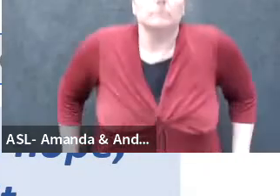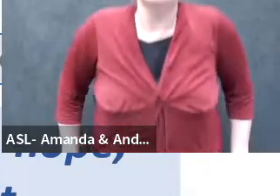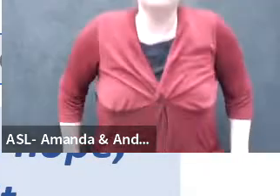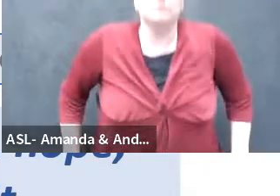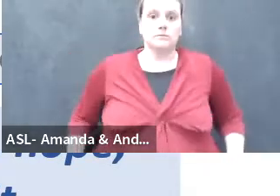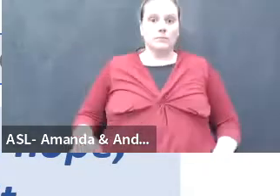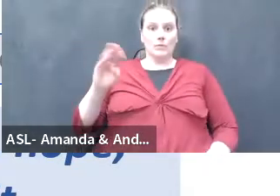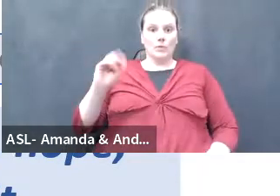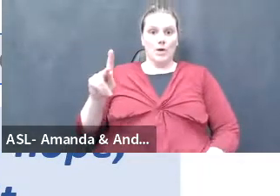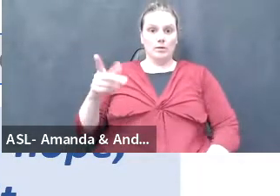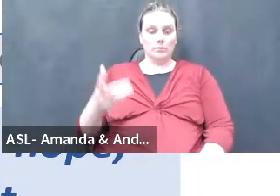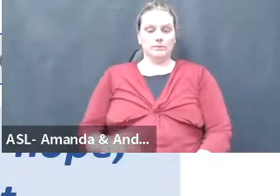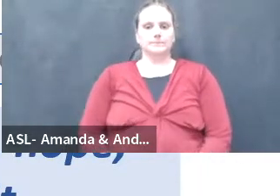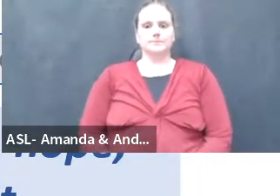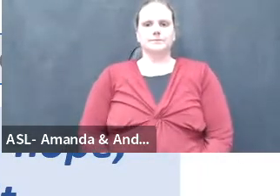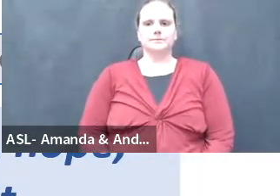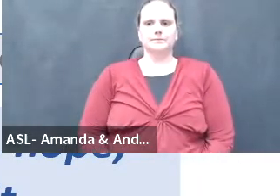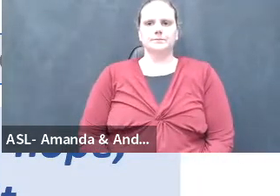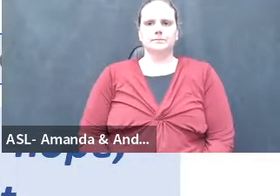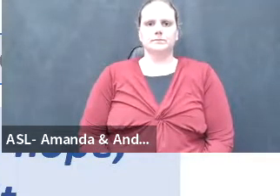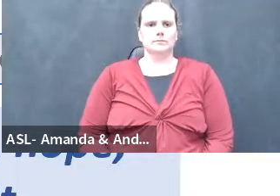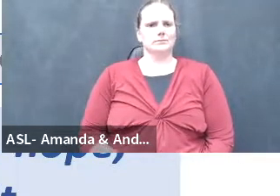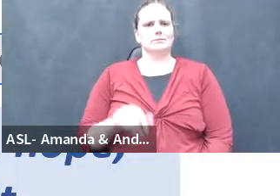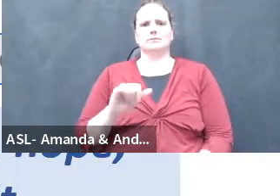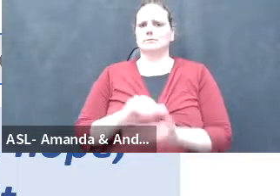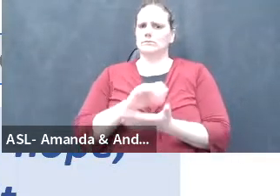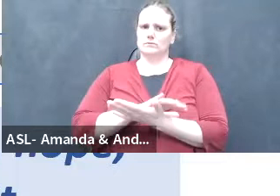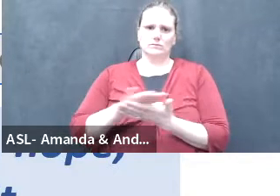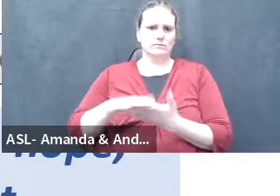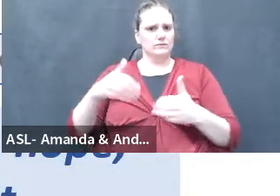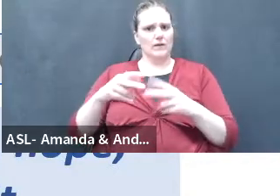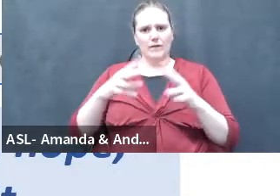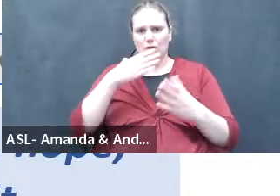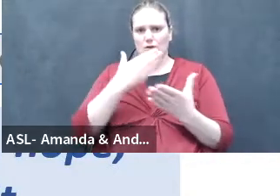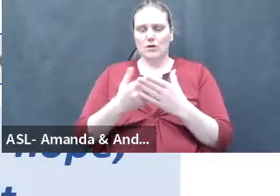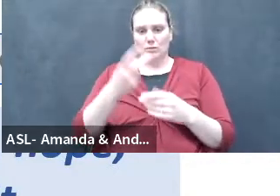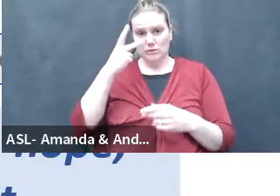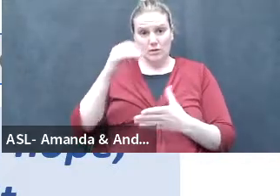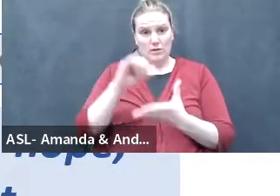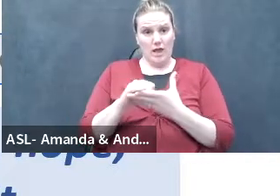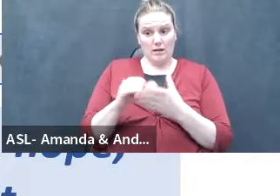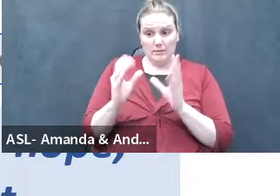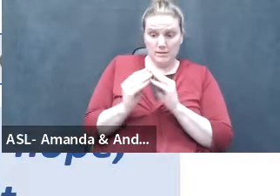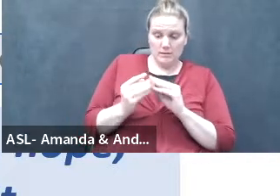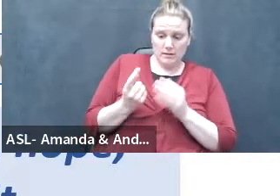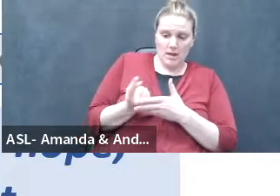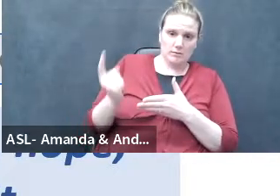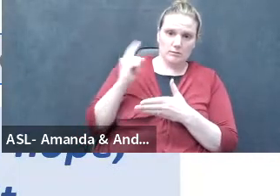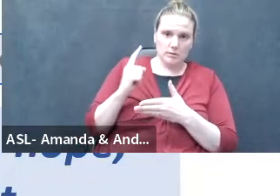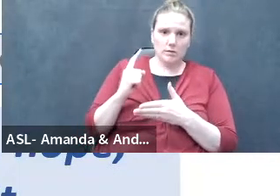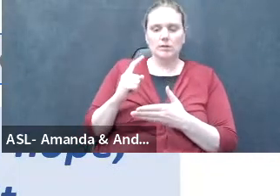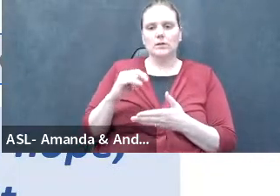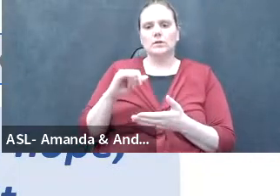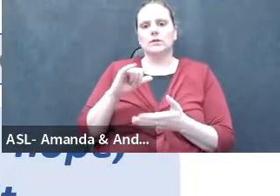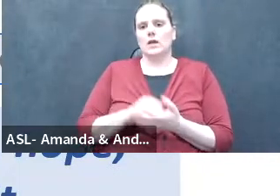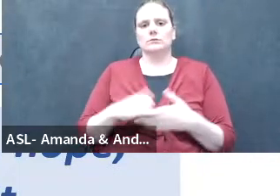Mark. I thought it was very good. We saw it at the CRIS meeting last week, and it's